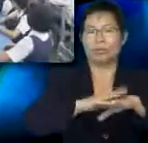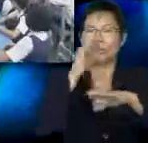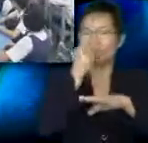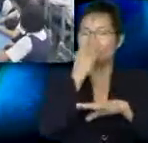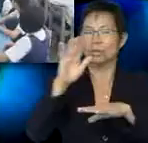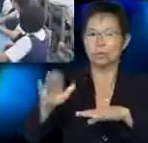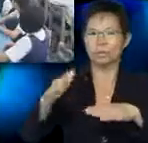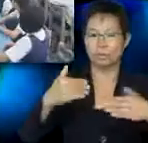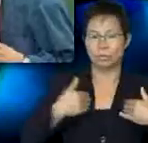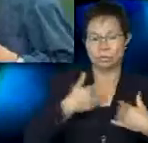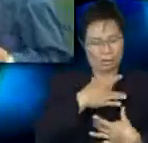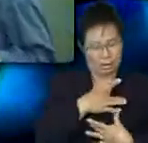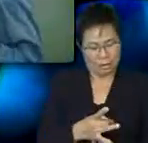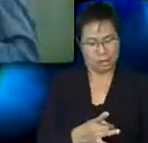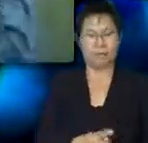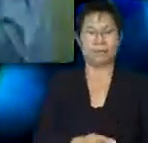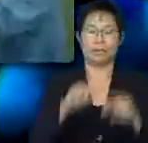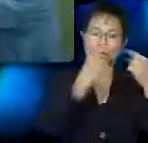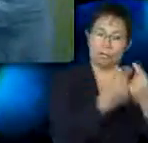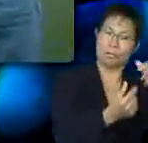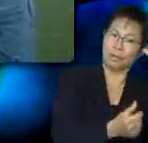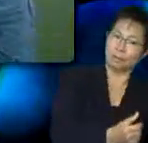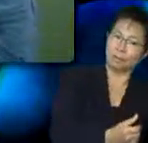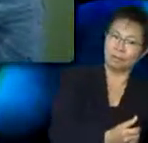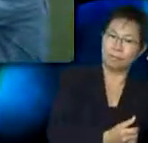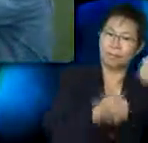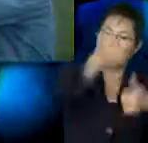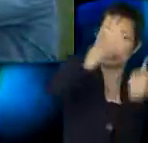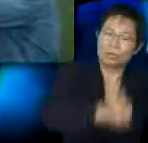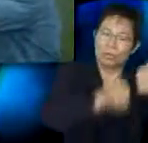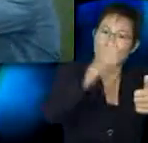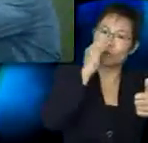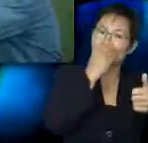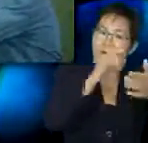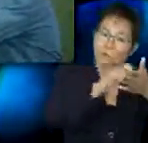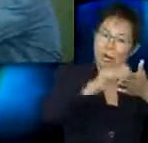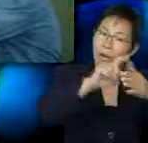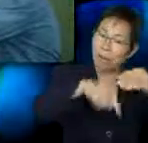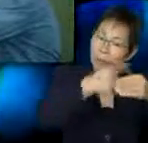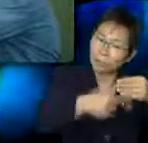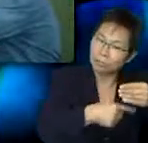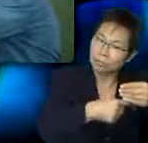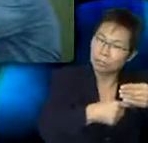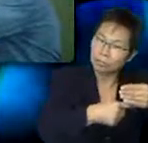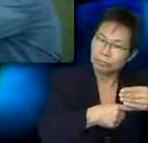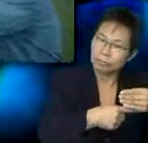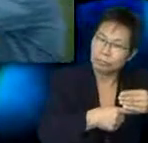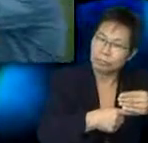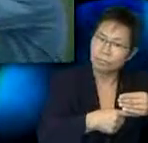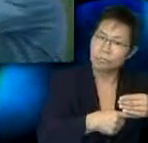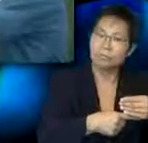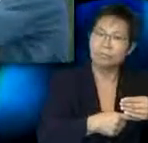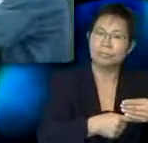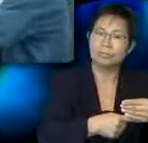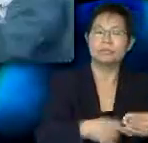that you like. All right, group A. Which flower would you like to write about? All right, very